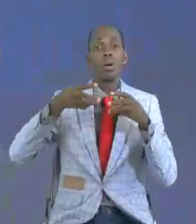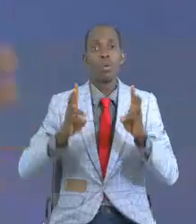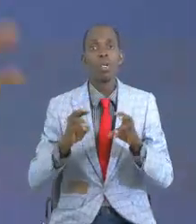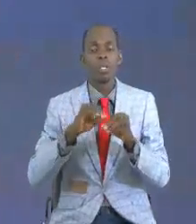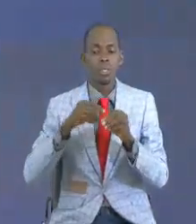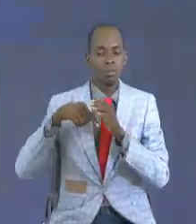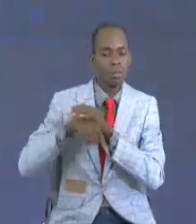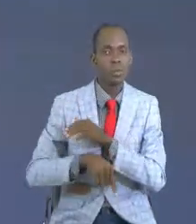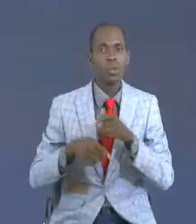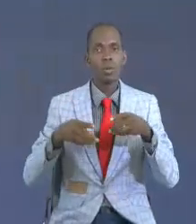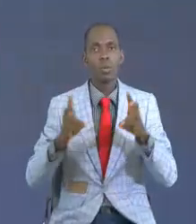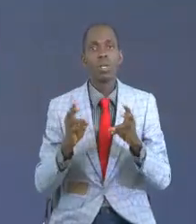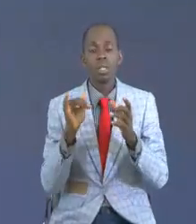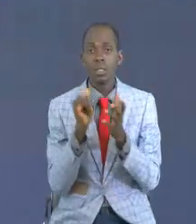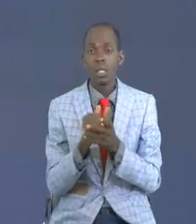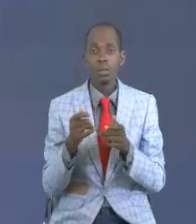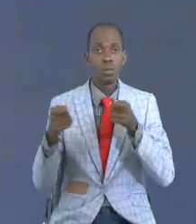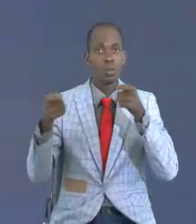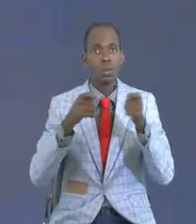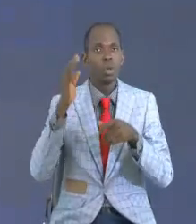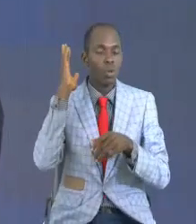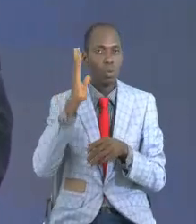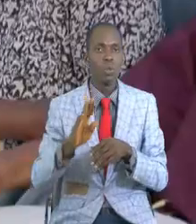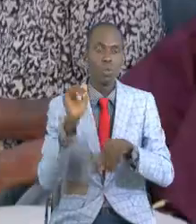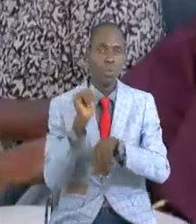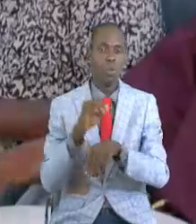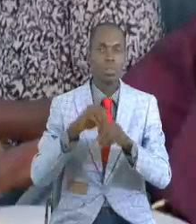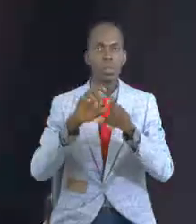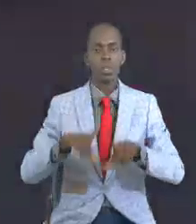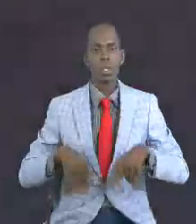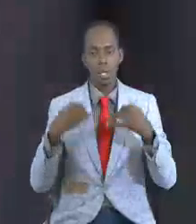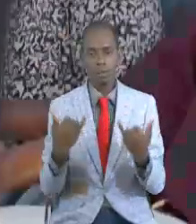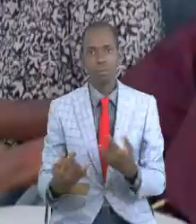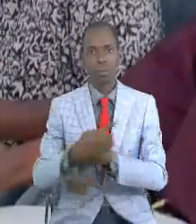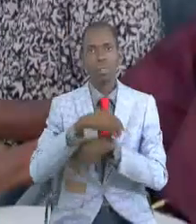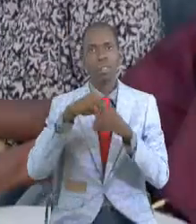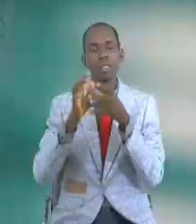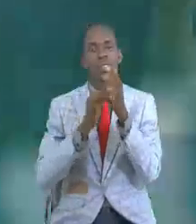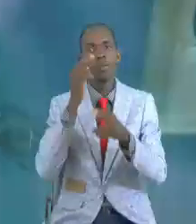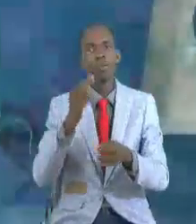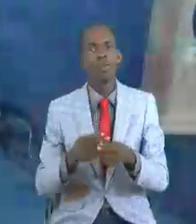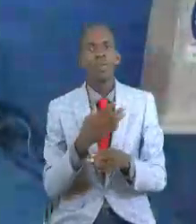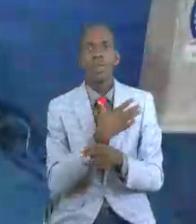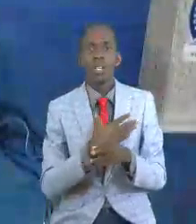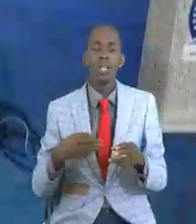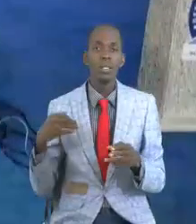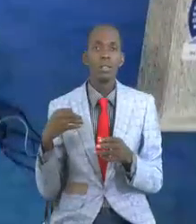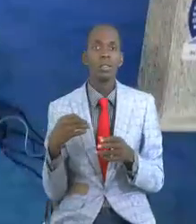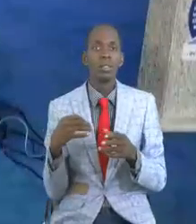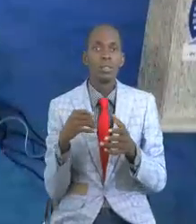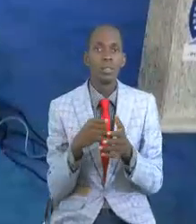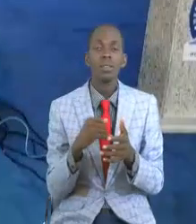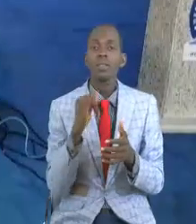sense, that dominion will be effected in your life today in Jesus' name. And it's Jesus, it's through that Jesus